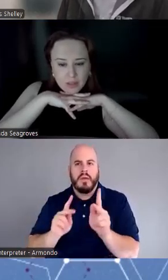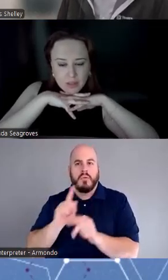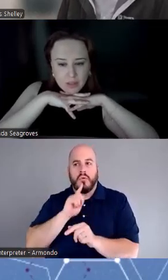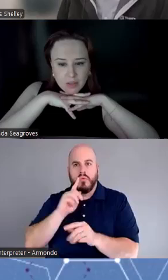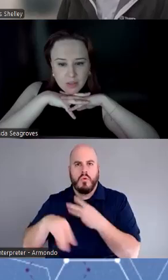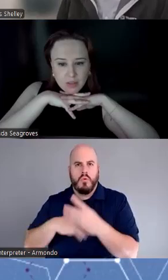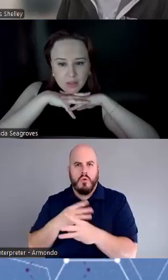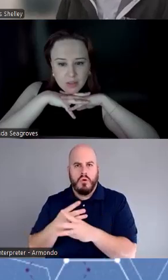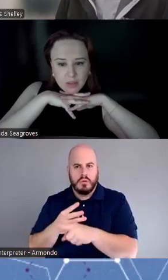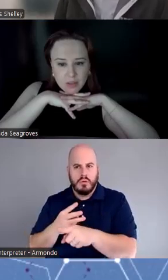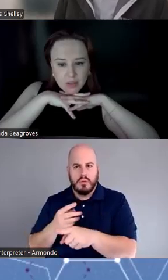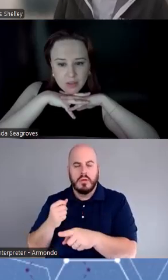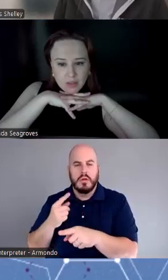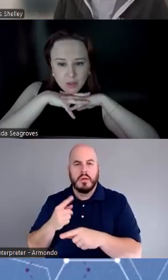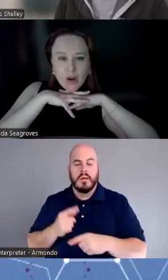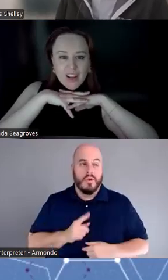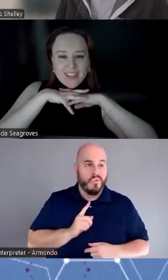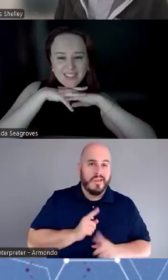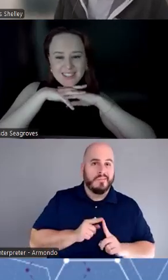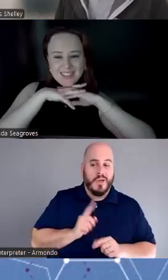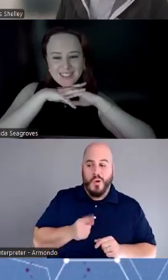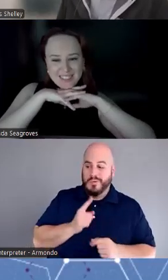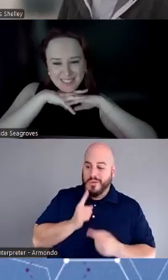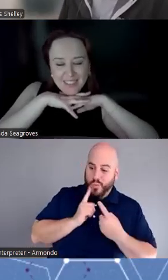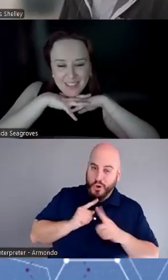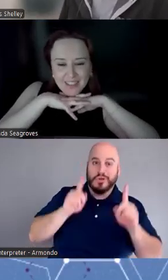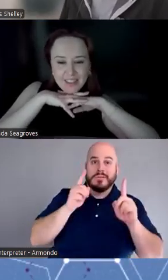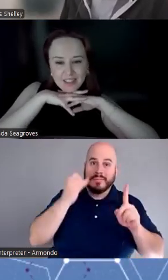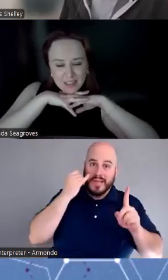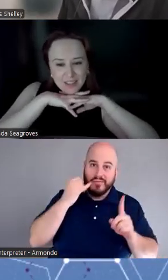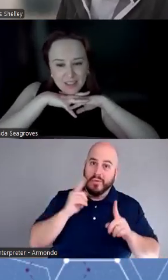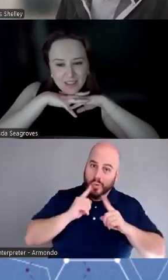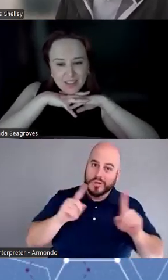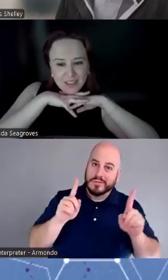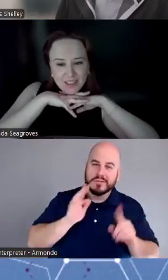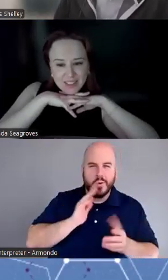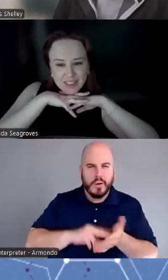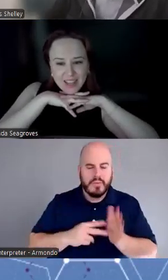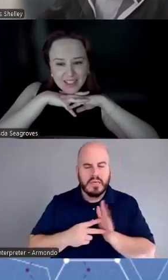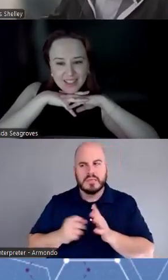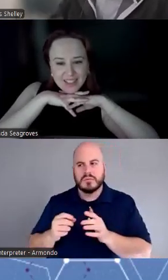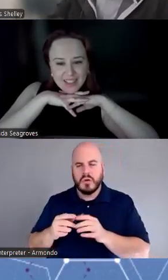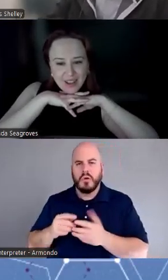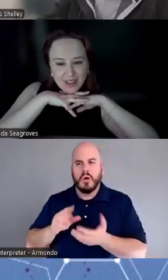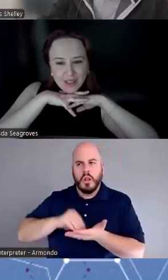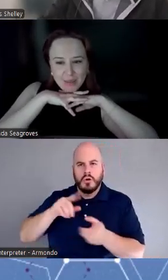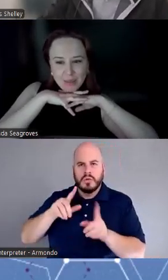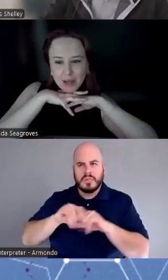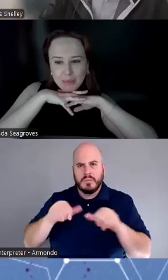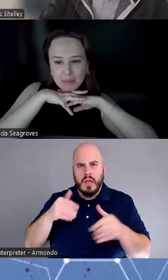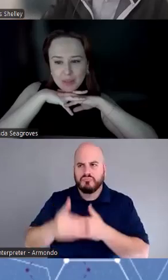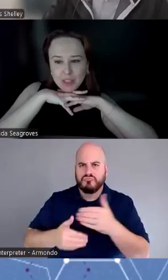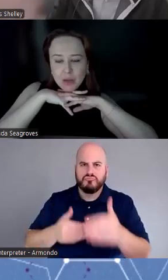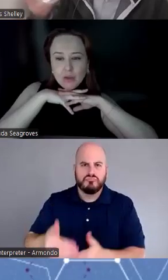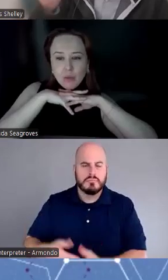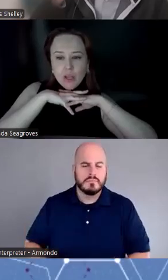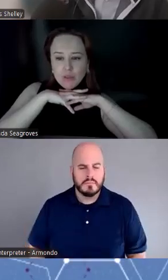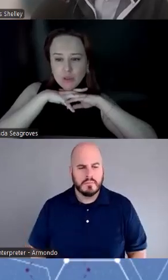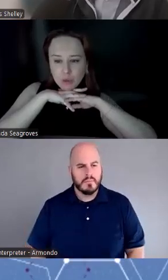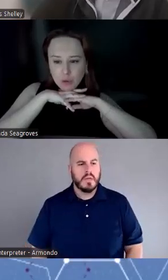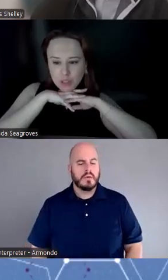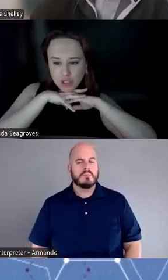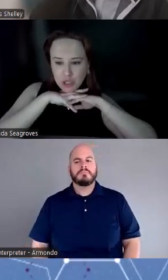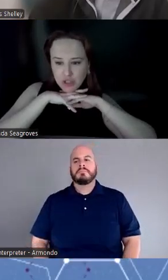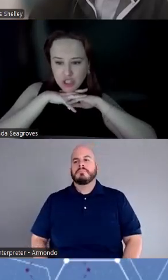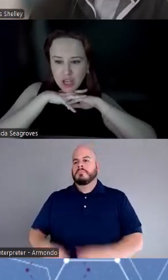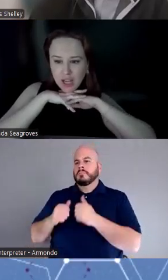it only works if it works, right? So Right. it's about learning as we go. Exactly. That's awesome. So we have a